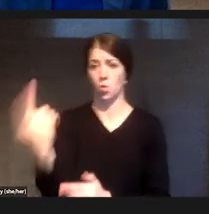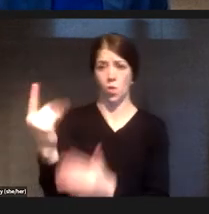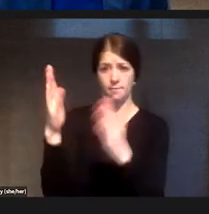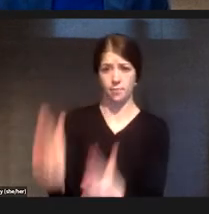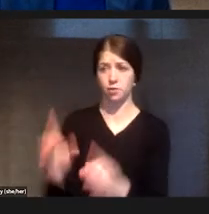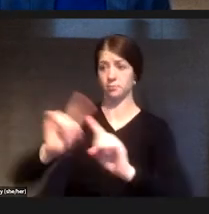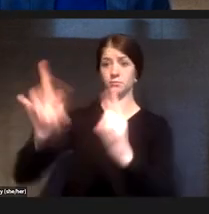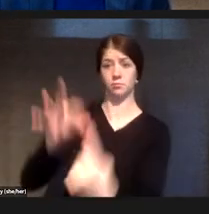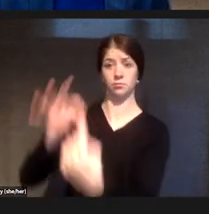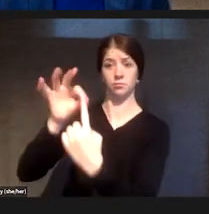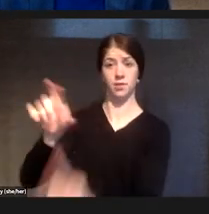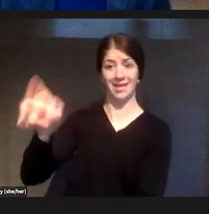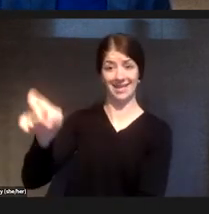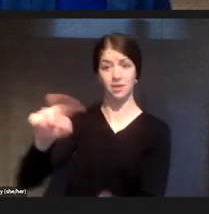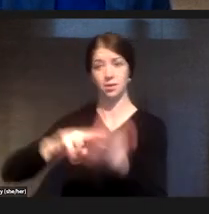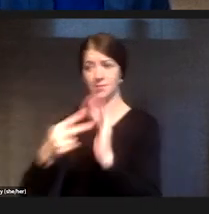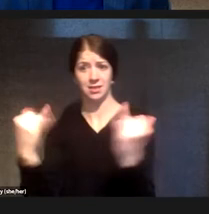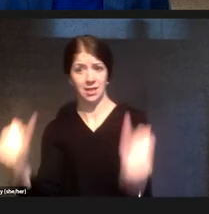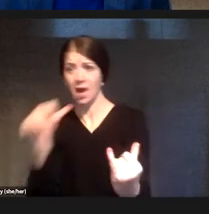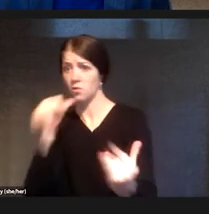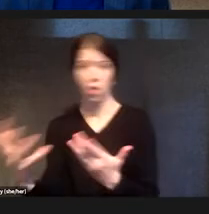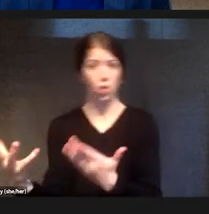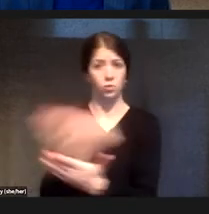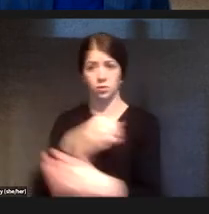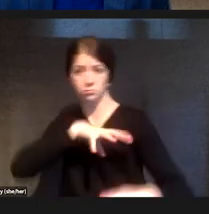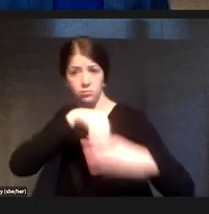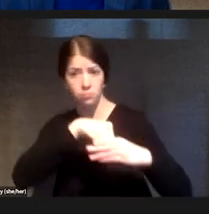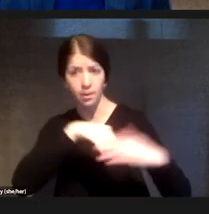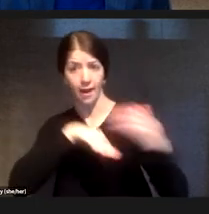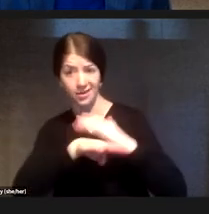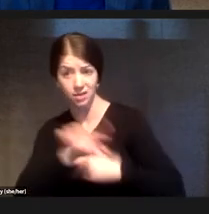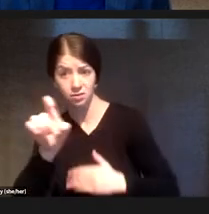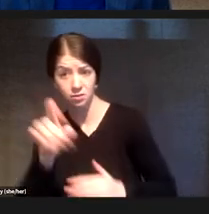no longer deserve to be included, they no longer deserve to have access?